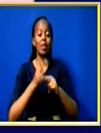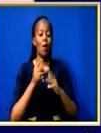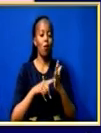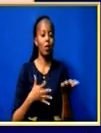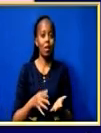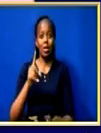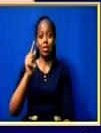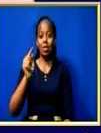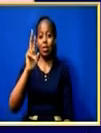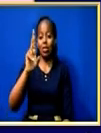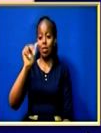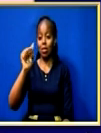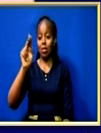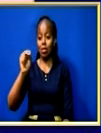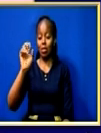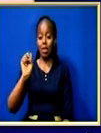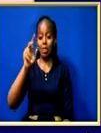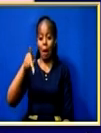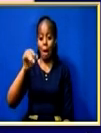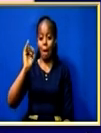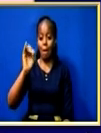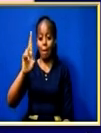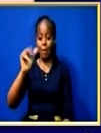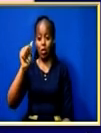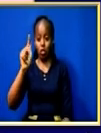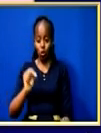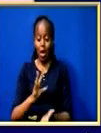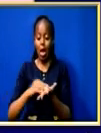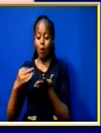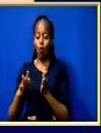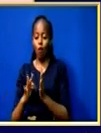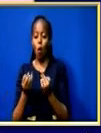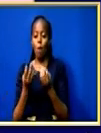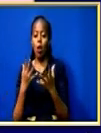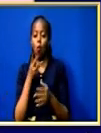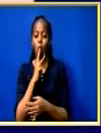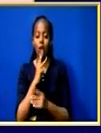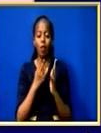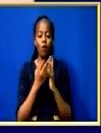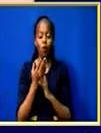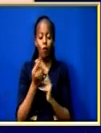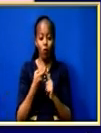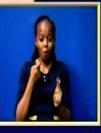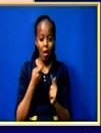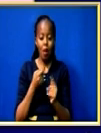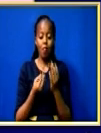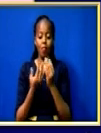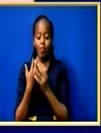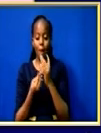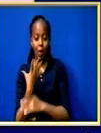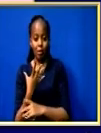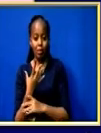as transpiration. The removal of excess water Water from from the plant is called transpiration through the leaf. through the